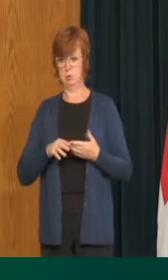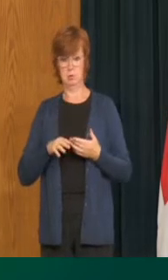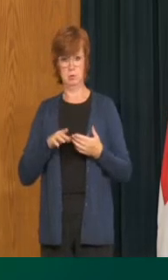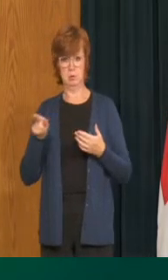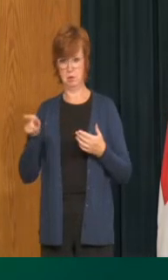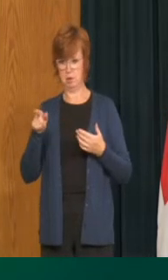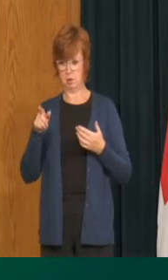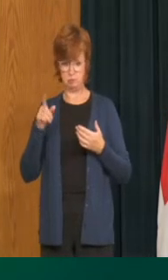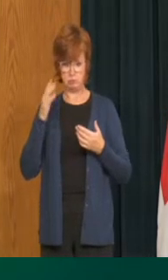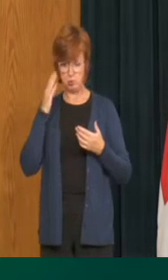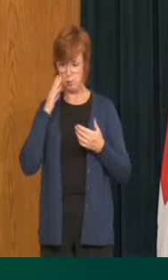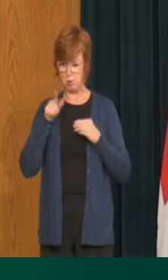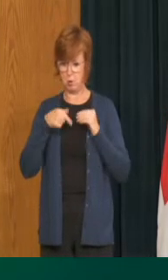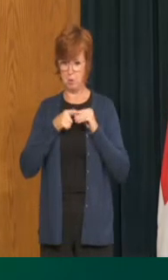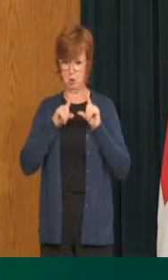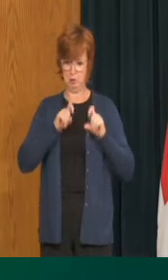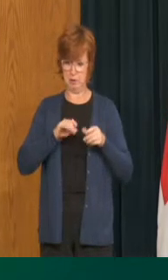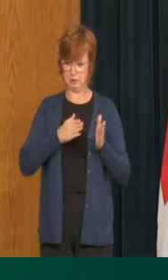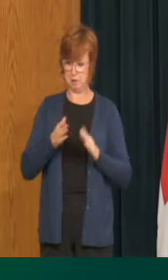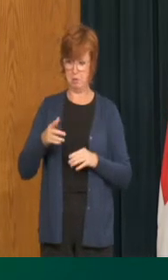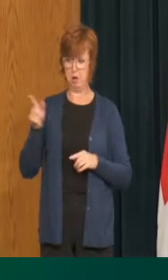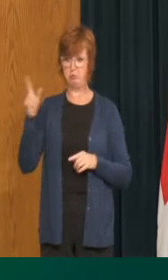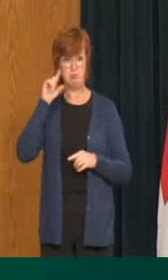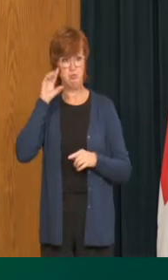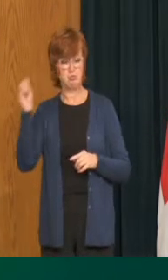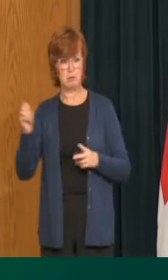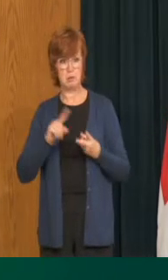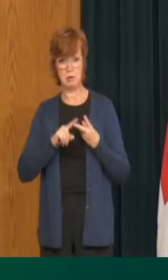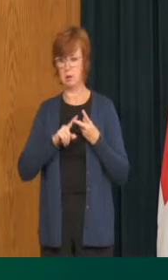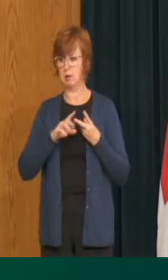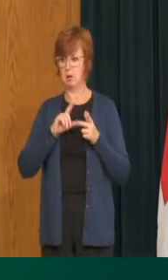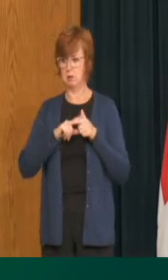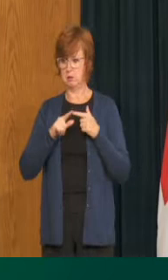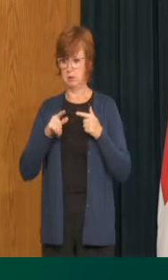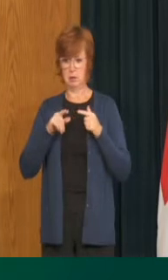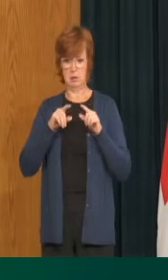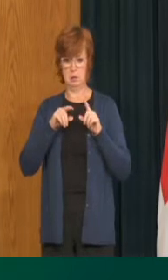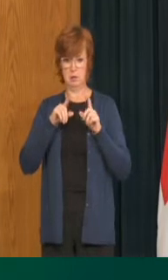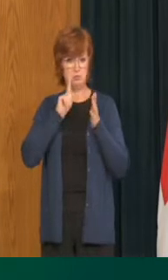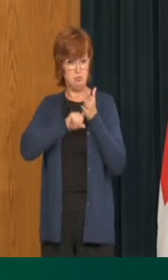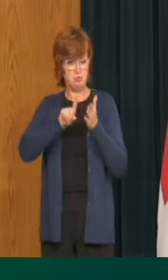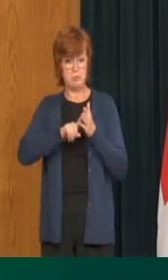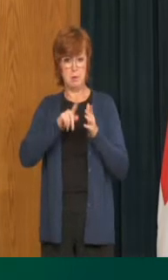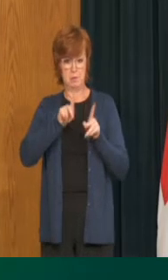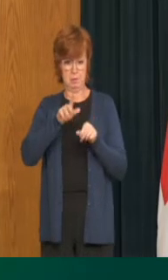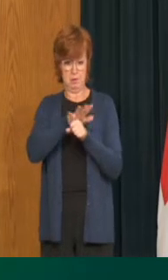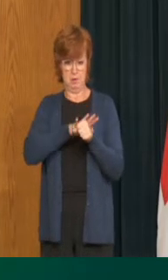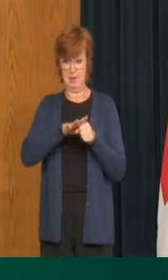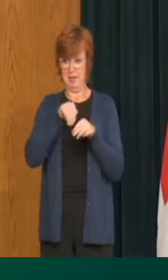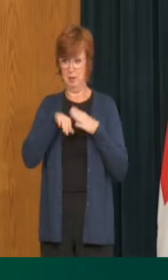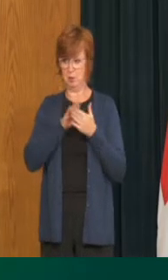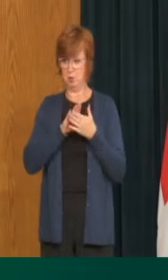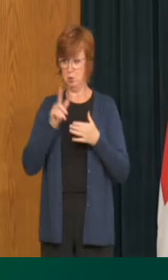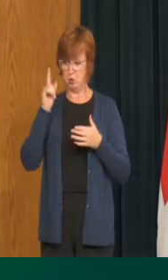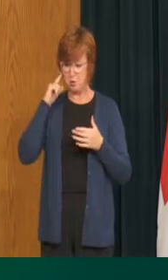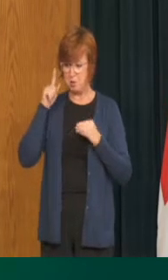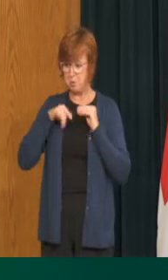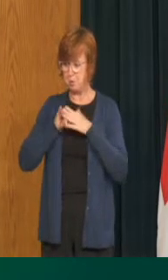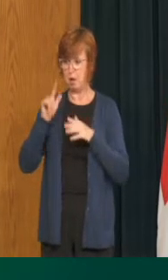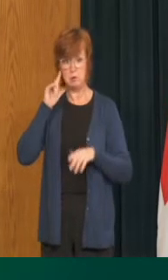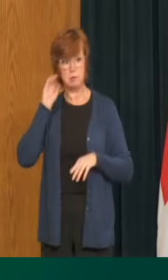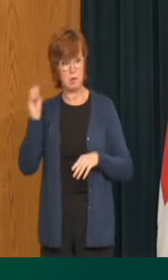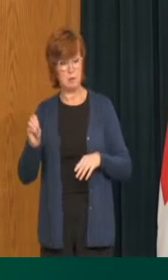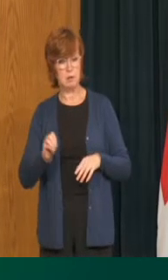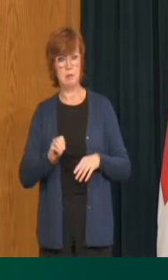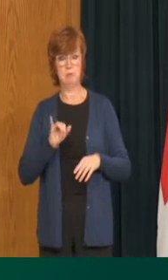and the testing plan, prior to the Ministry of Health announcing it publicly. So were those who need to carry out the measures, didn't they not know that this